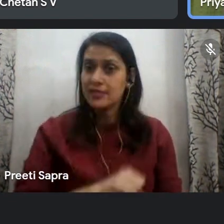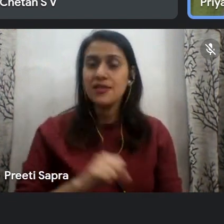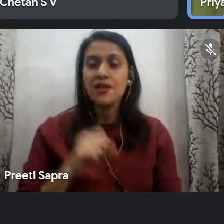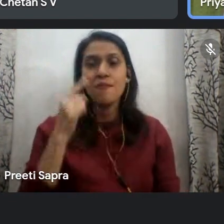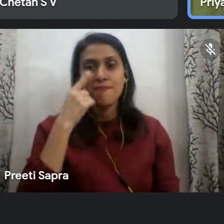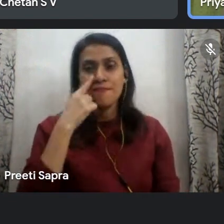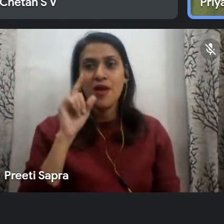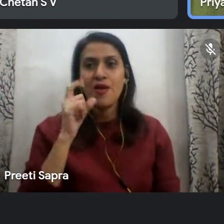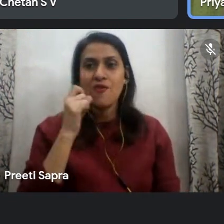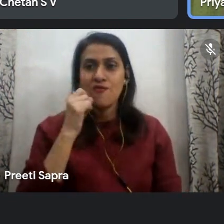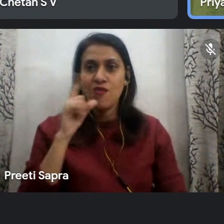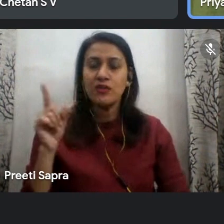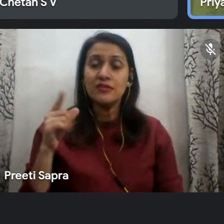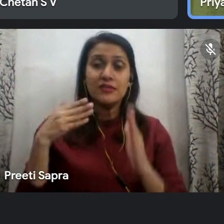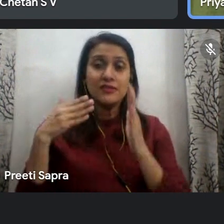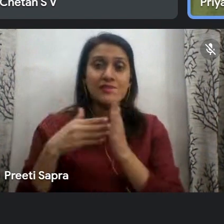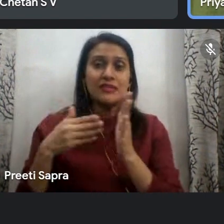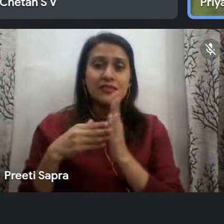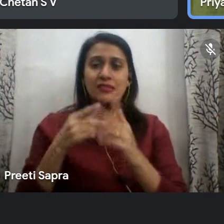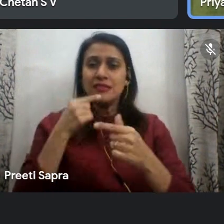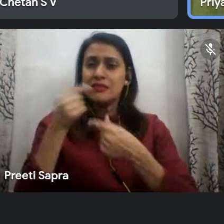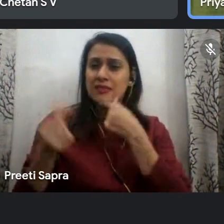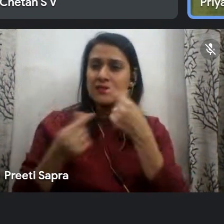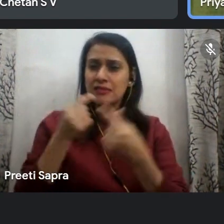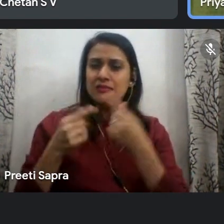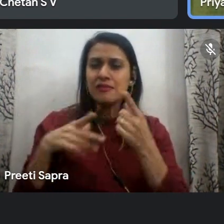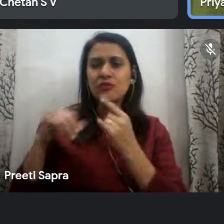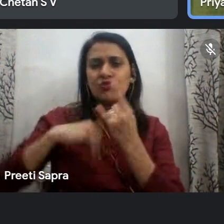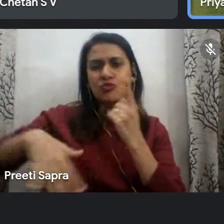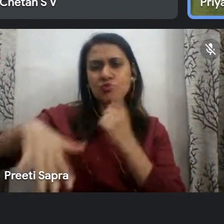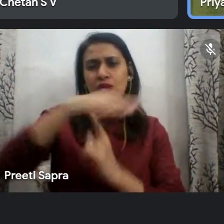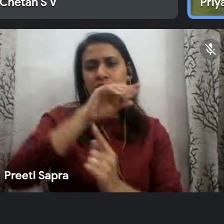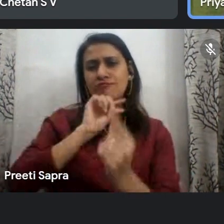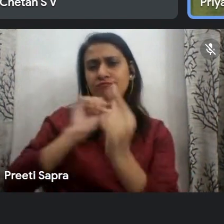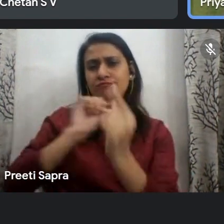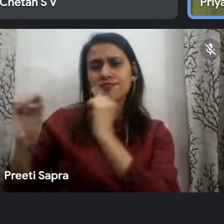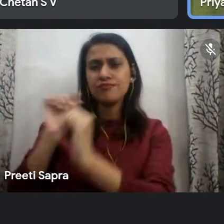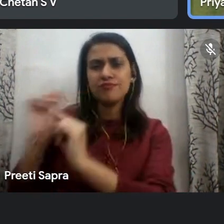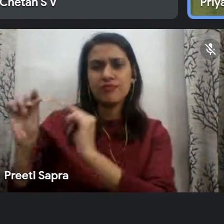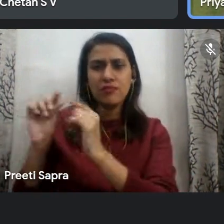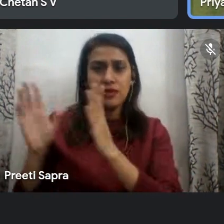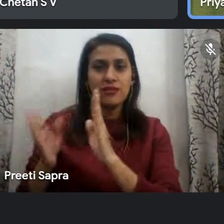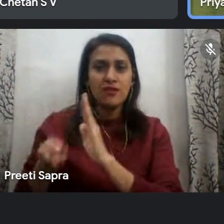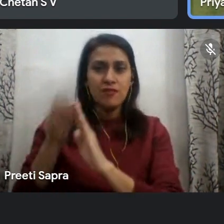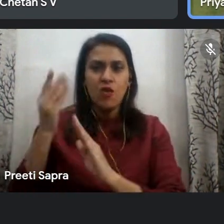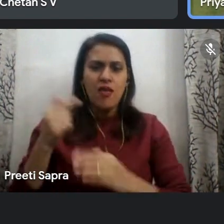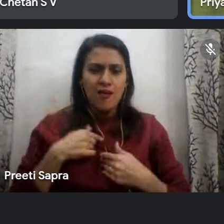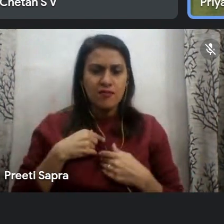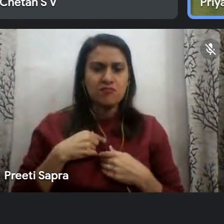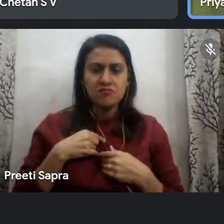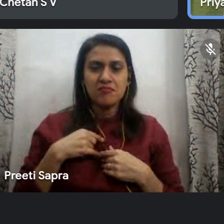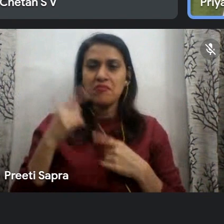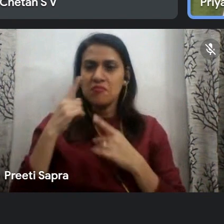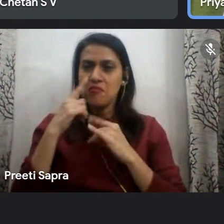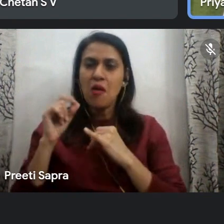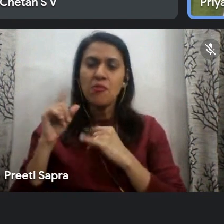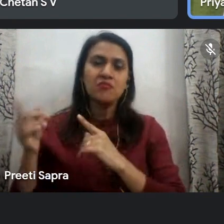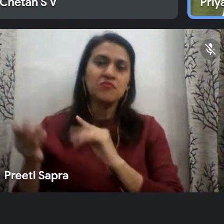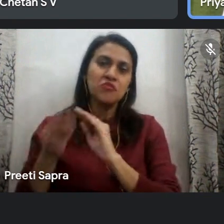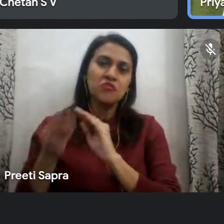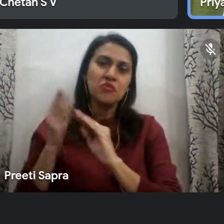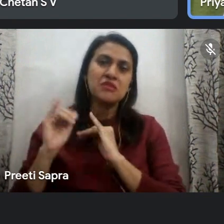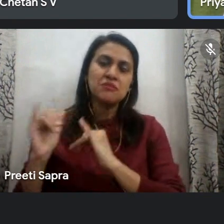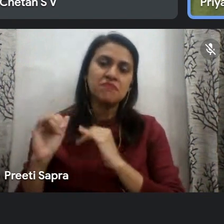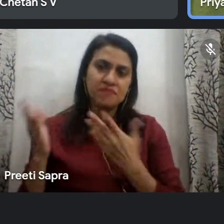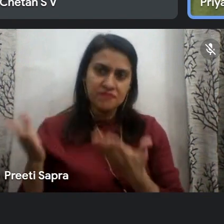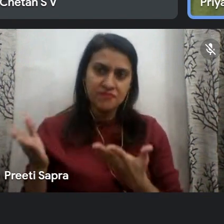had to face a lot more criticism from the society than really that I had to face them. But also, I probably did, and I was just too young